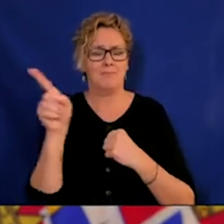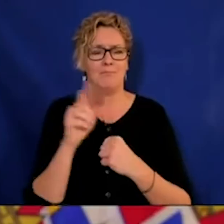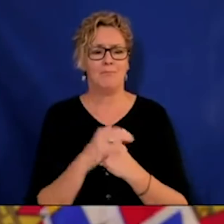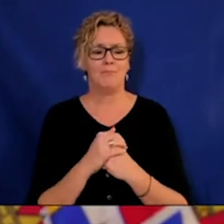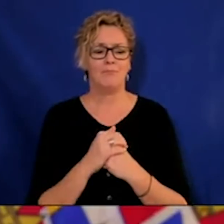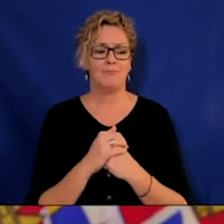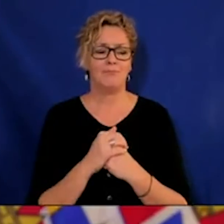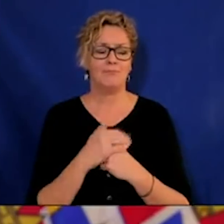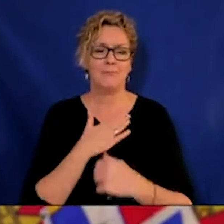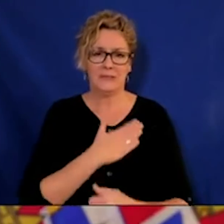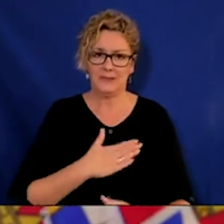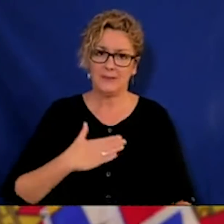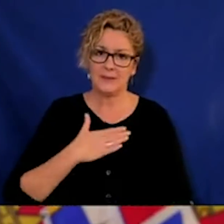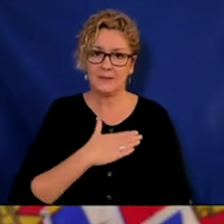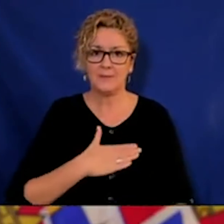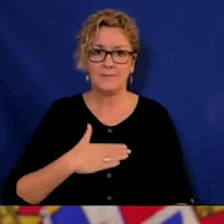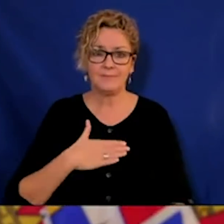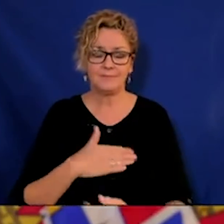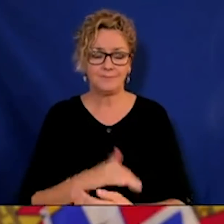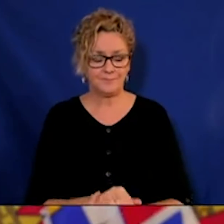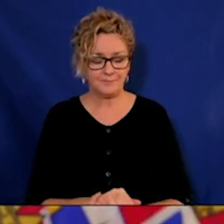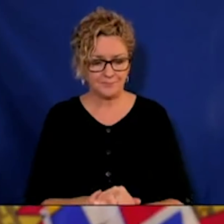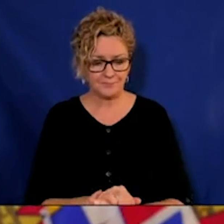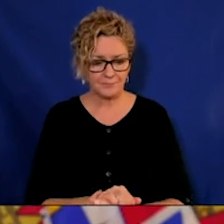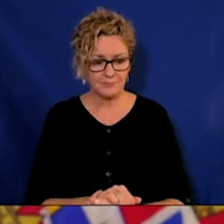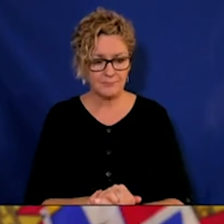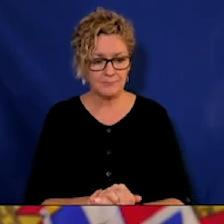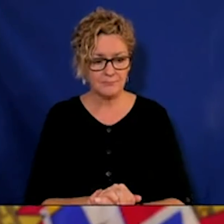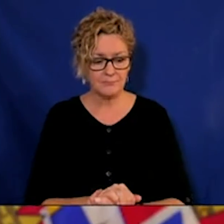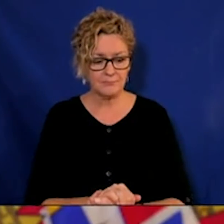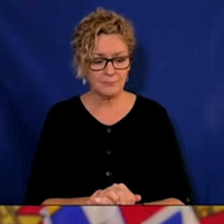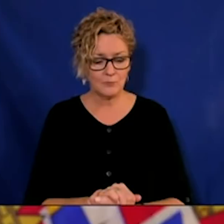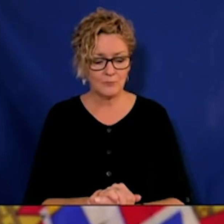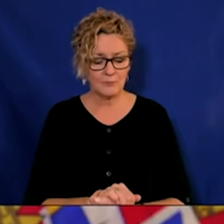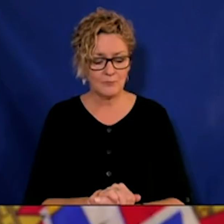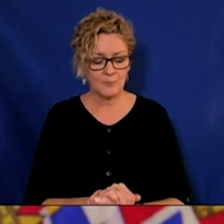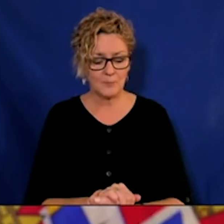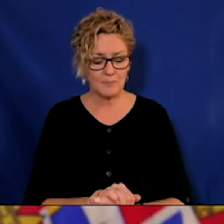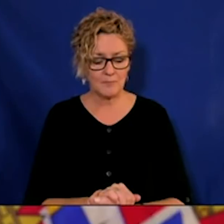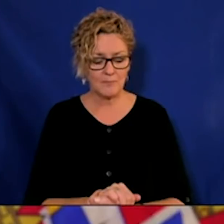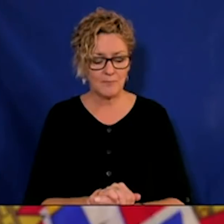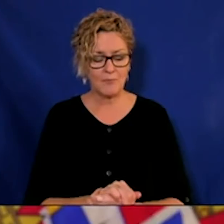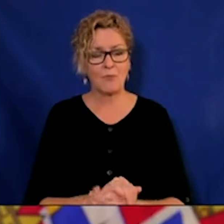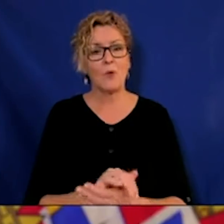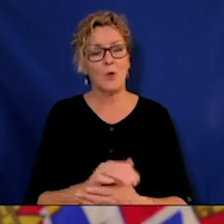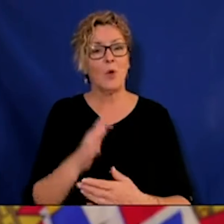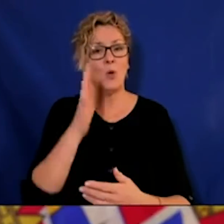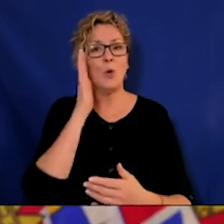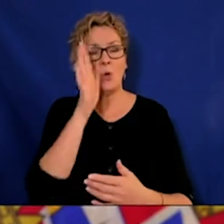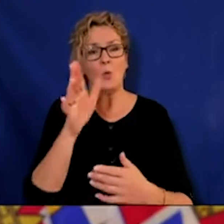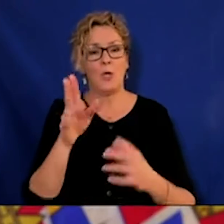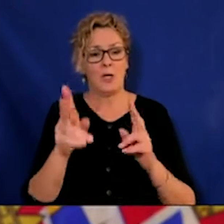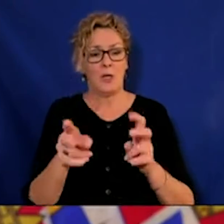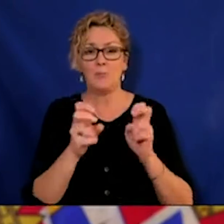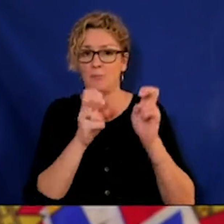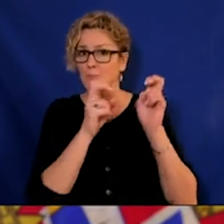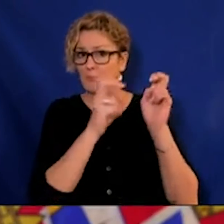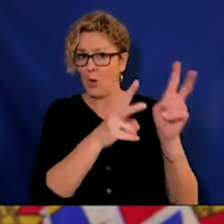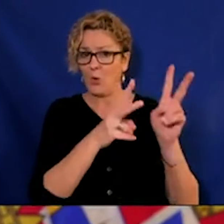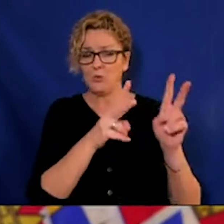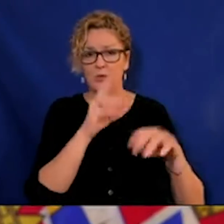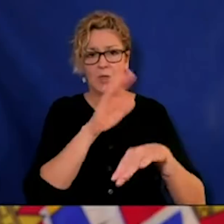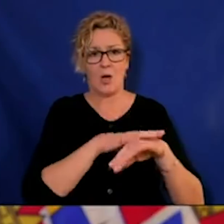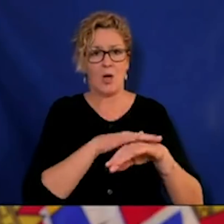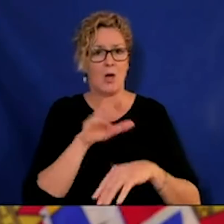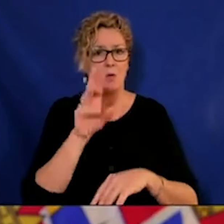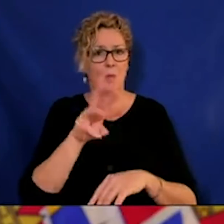The detailed, written, amended events and gatherings order is going to be posted after